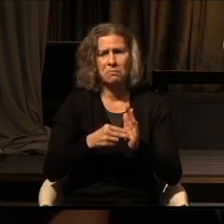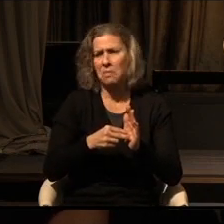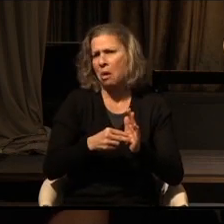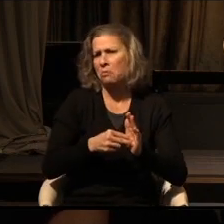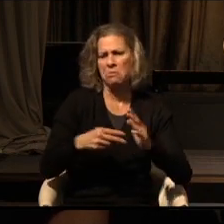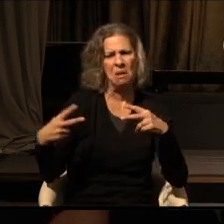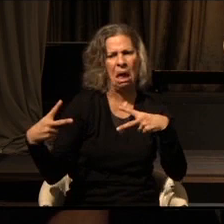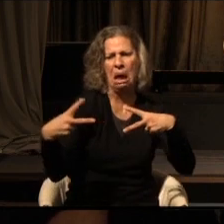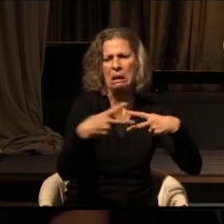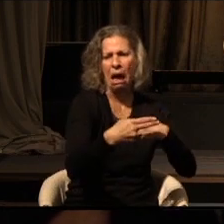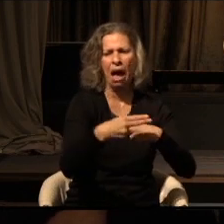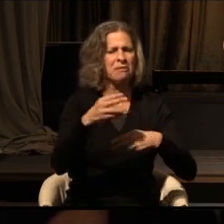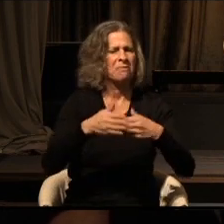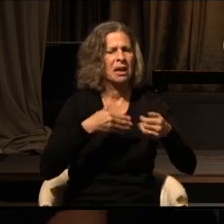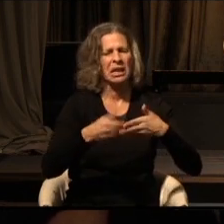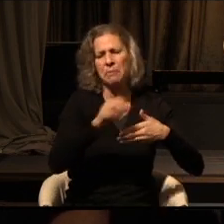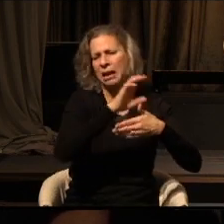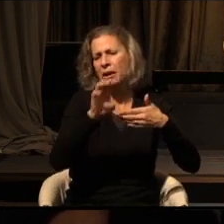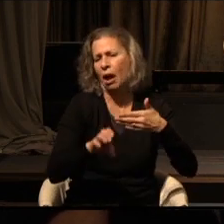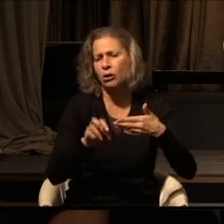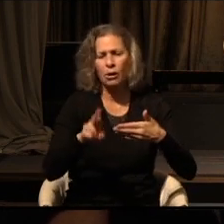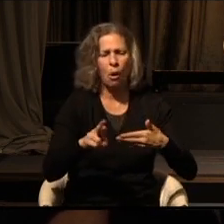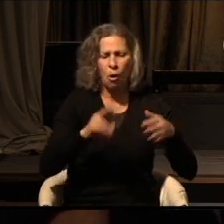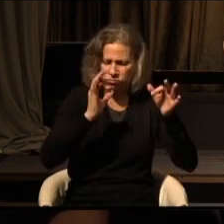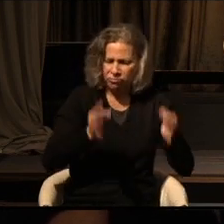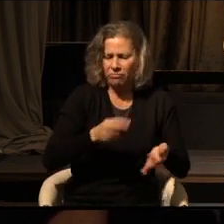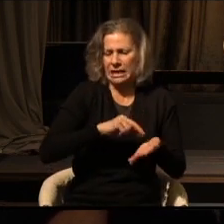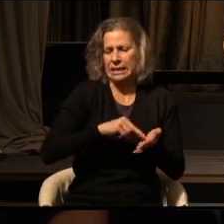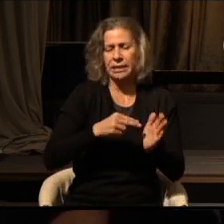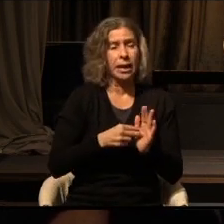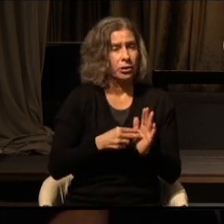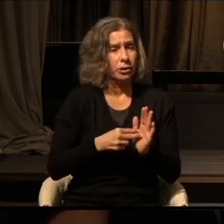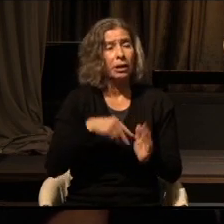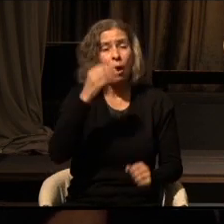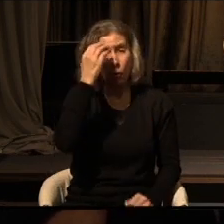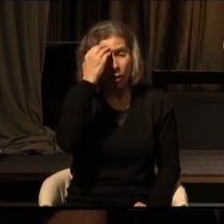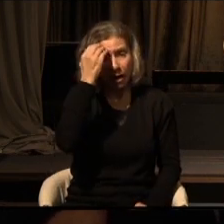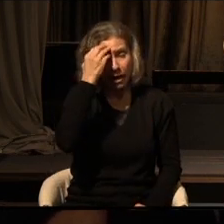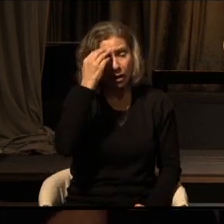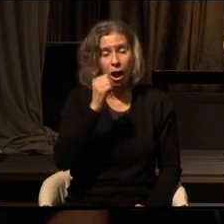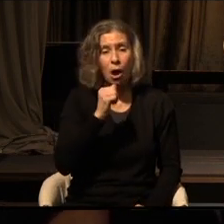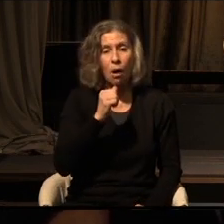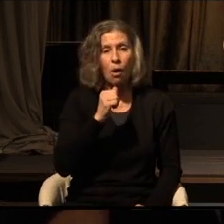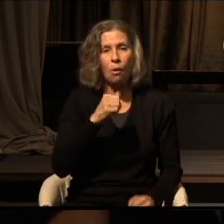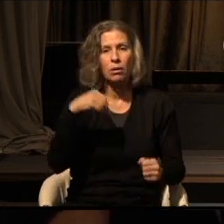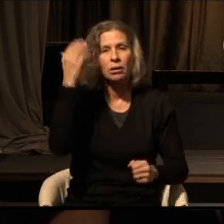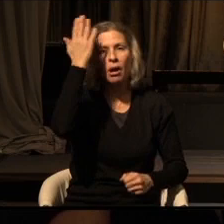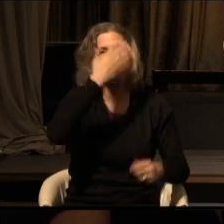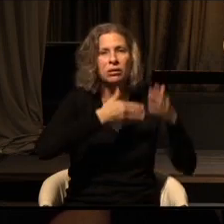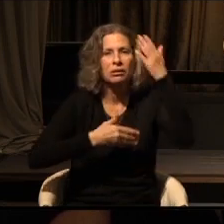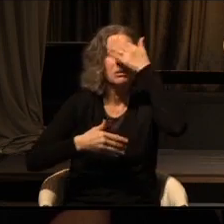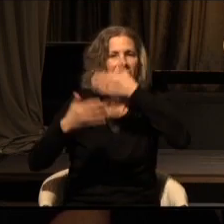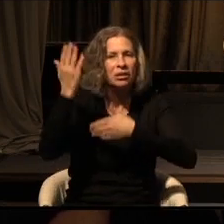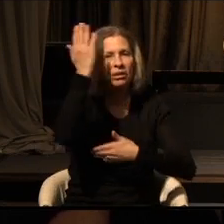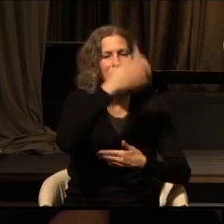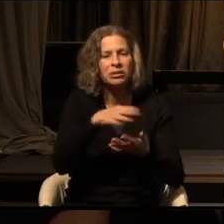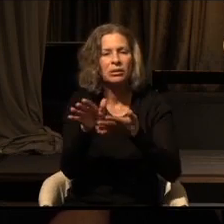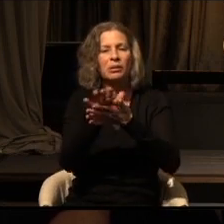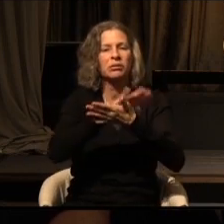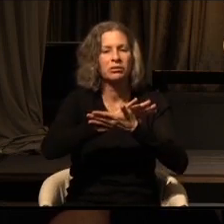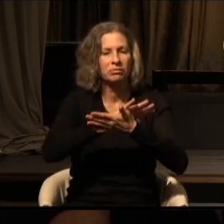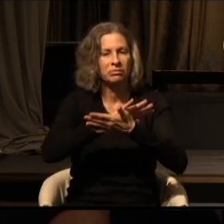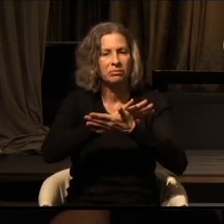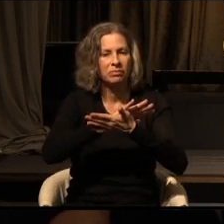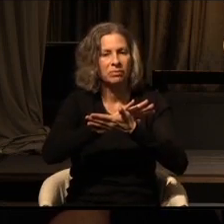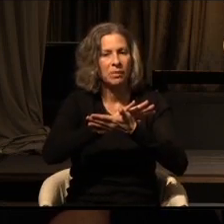consequences, or was it intentional? What I know is that a lack of transparency masks those